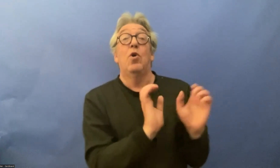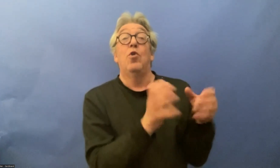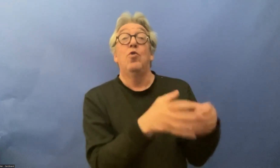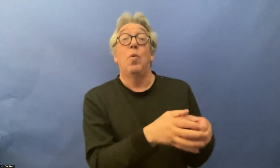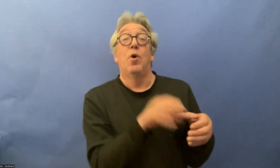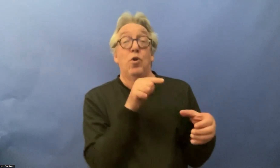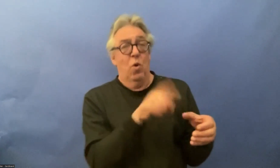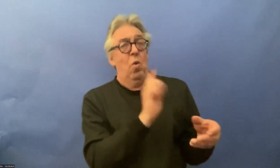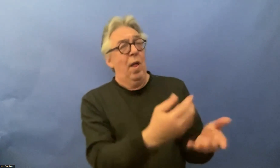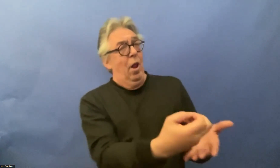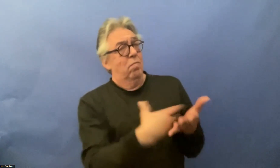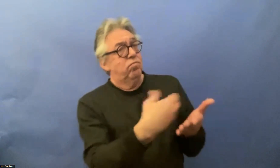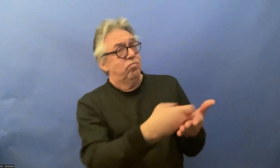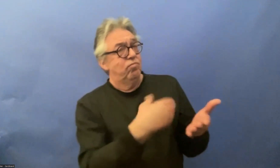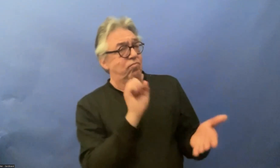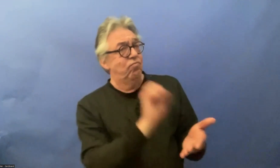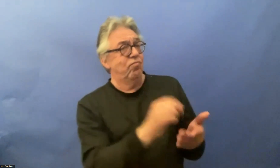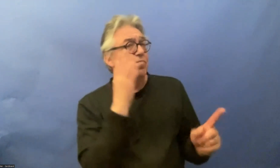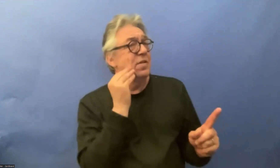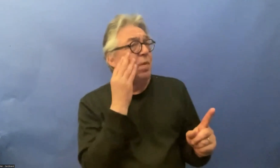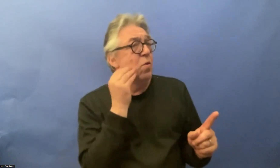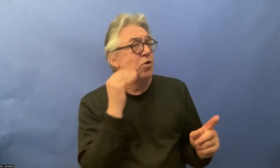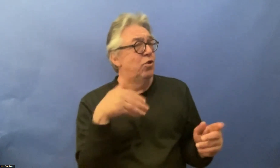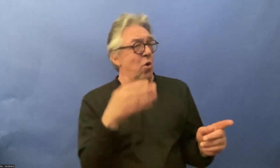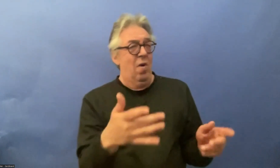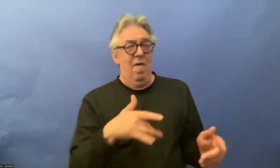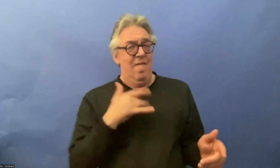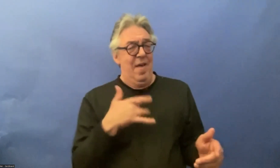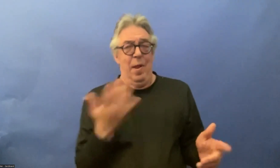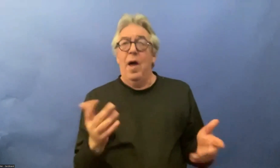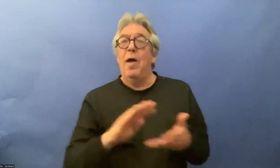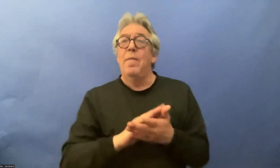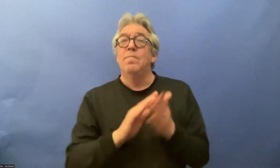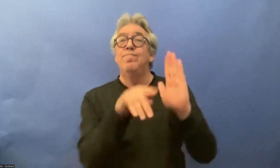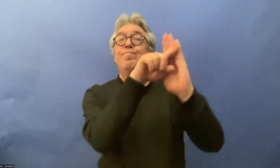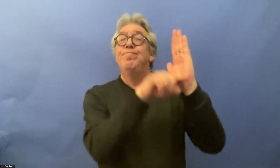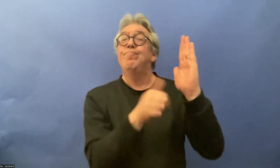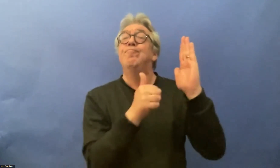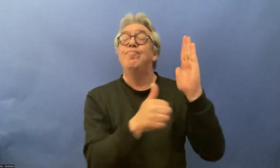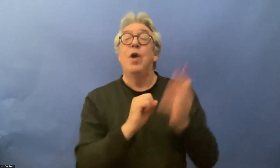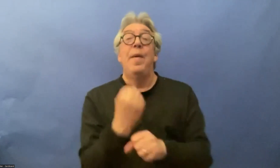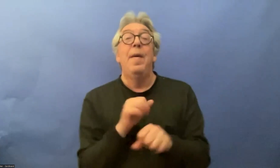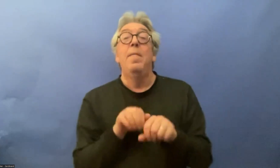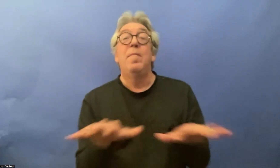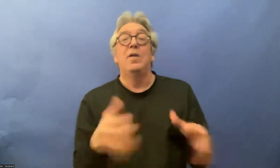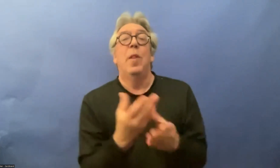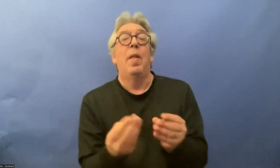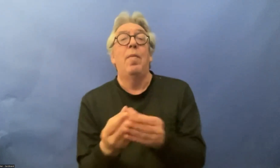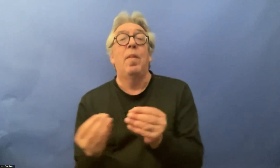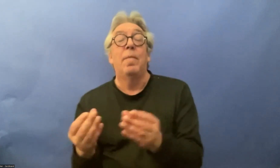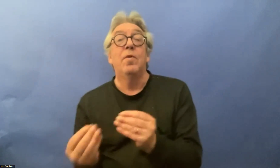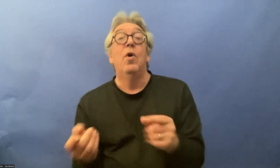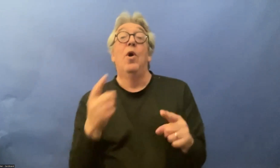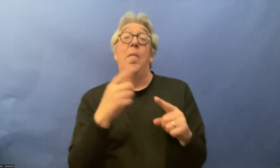the learning, the gap they face in the implementation and the work, and also the opportunities and